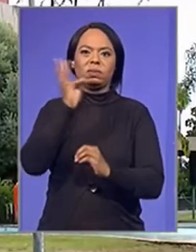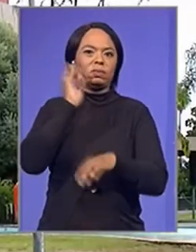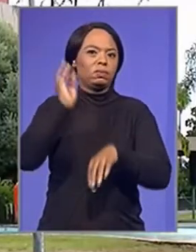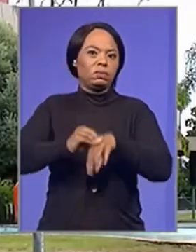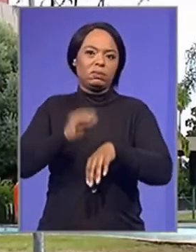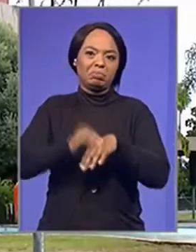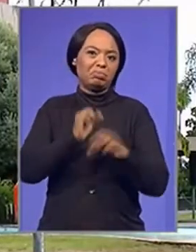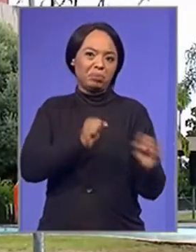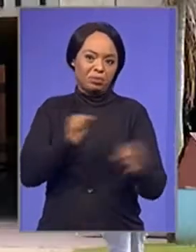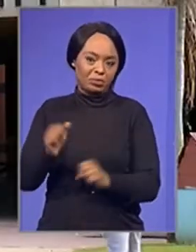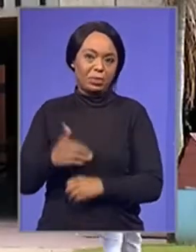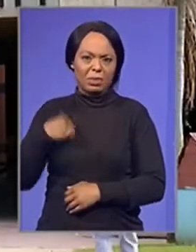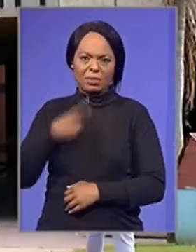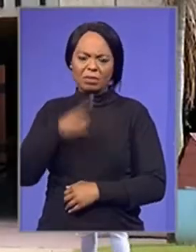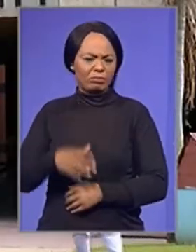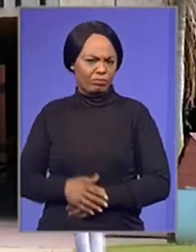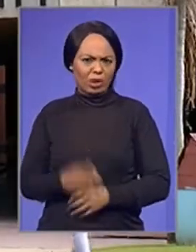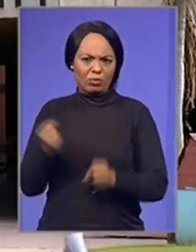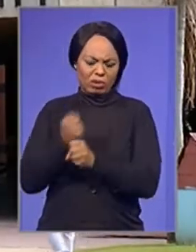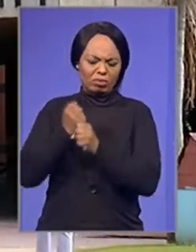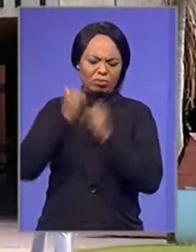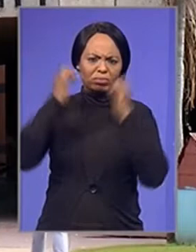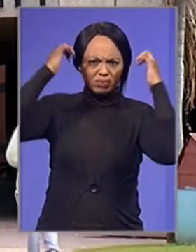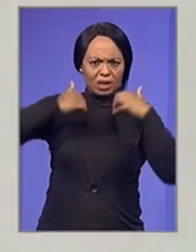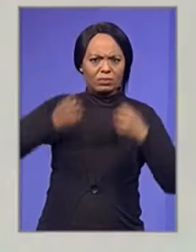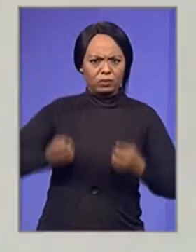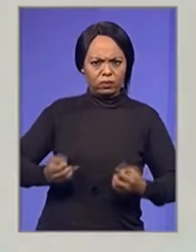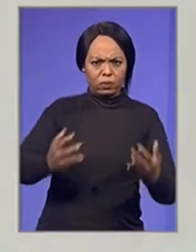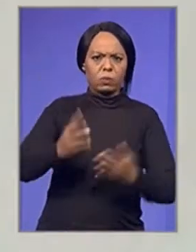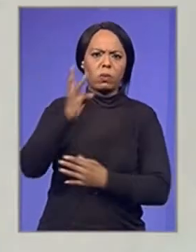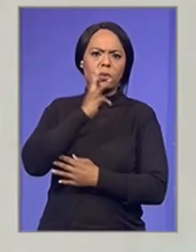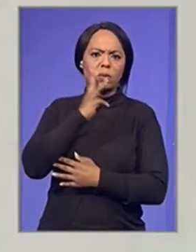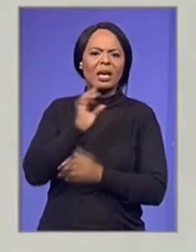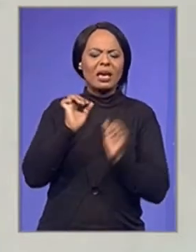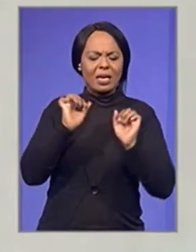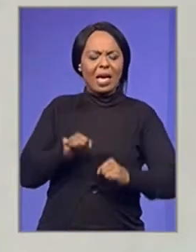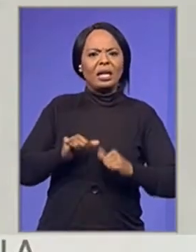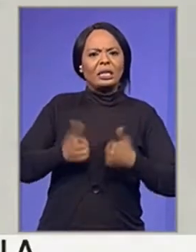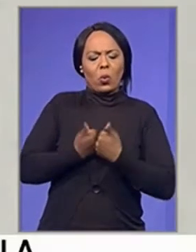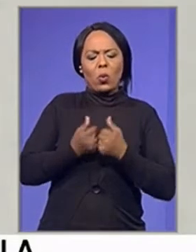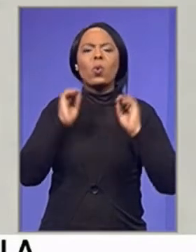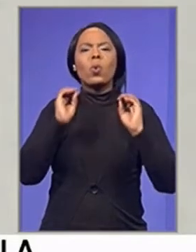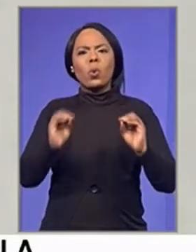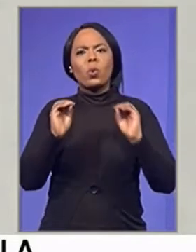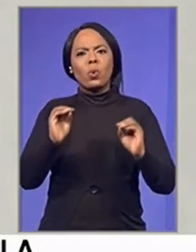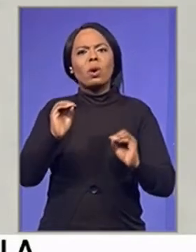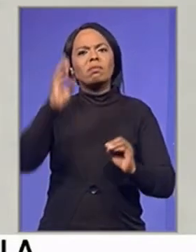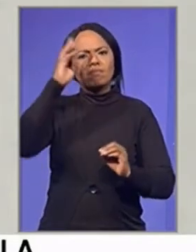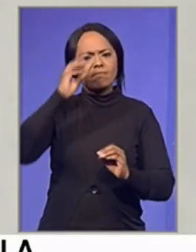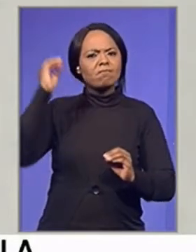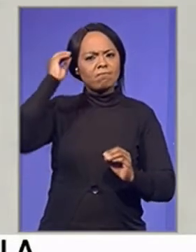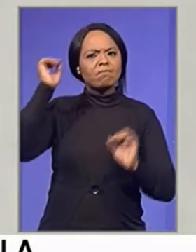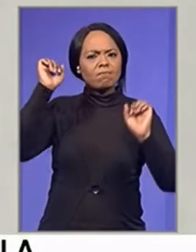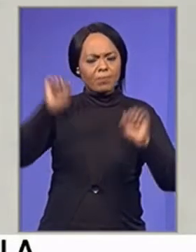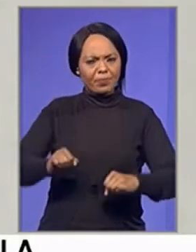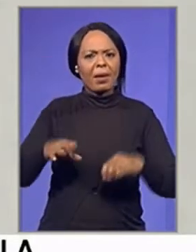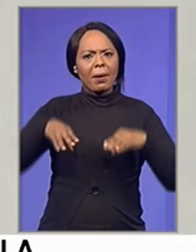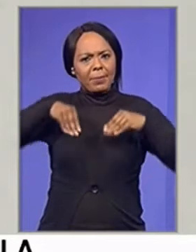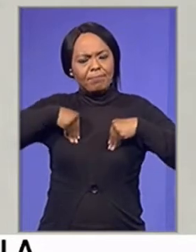dira ka natla go tlamela baagi ka metsi. Despite the challenges that come up with constructions coming